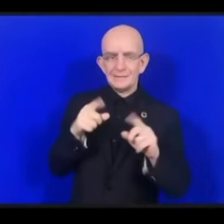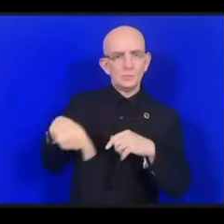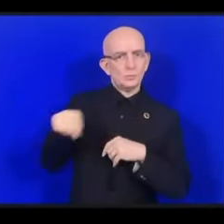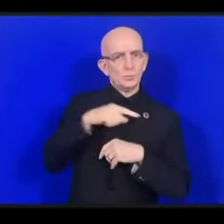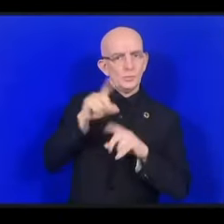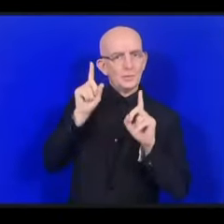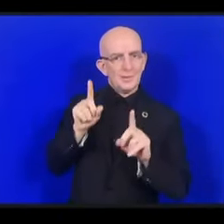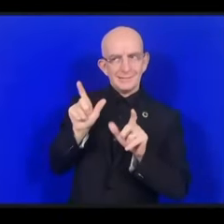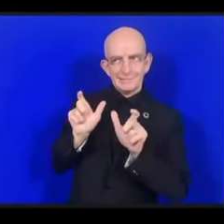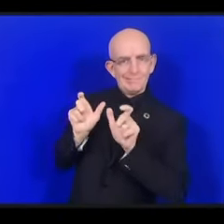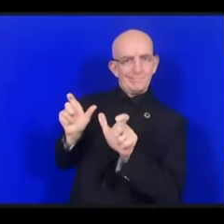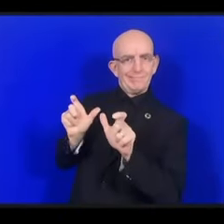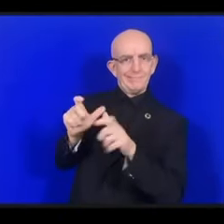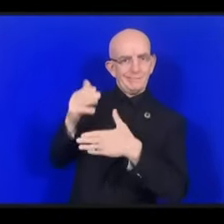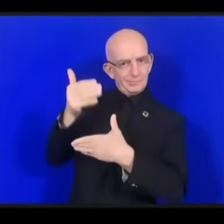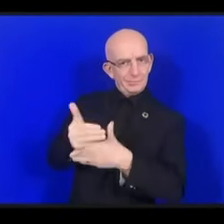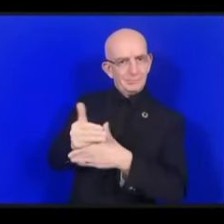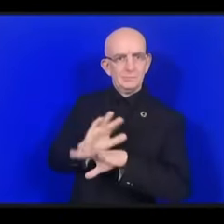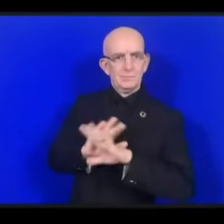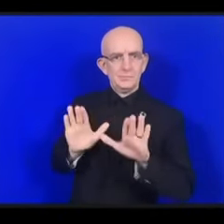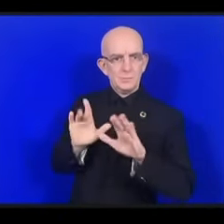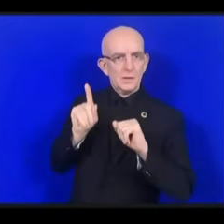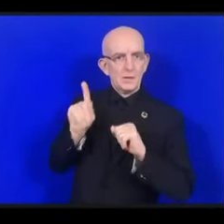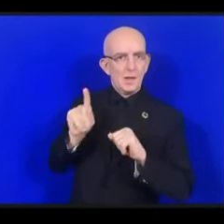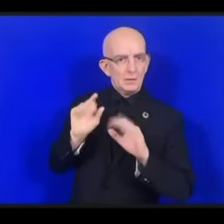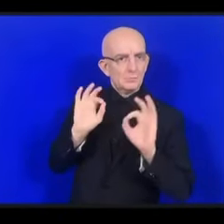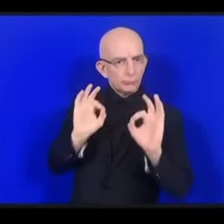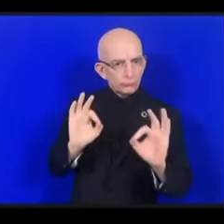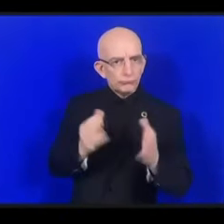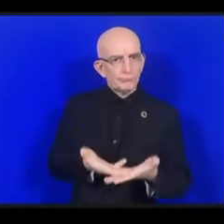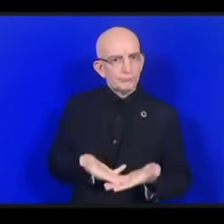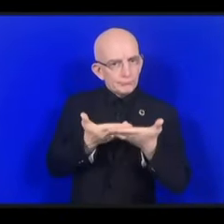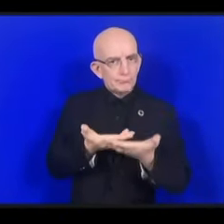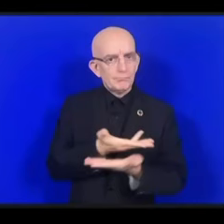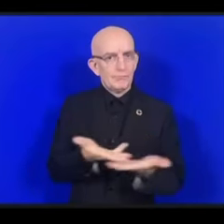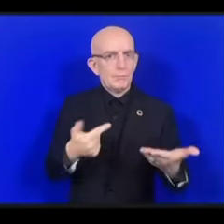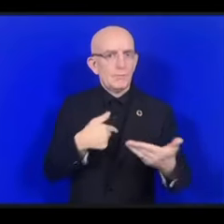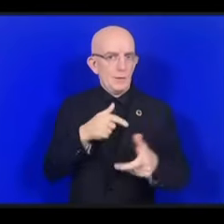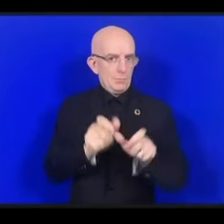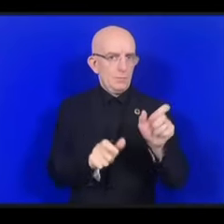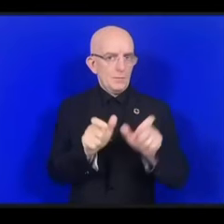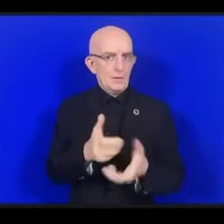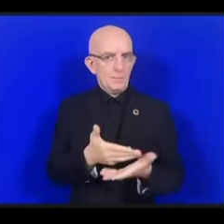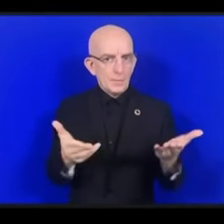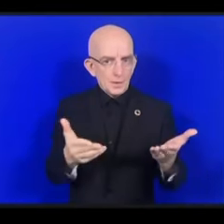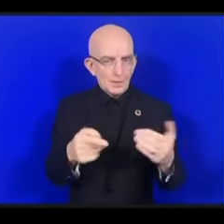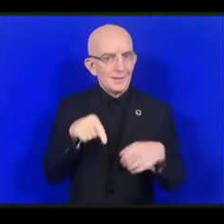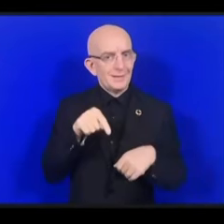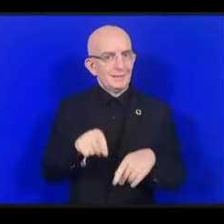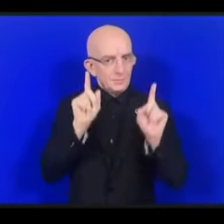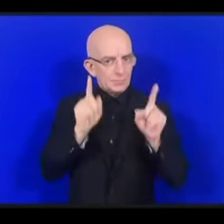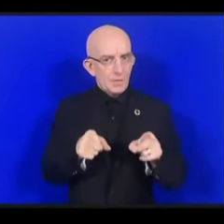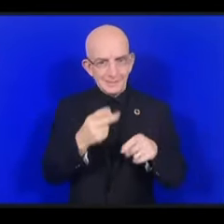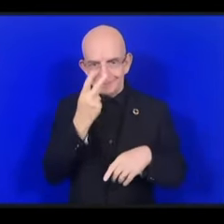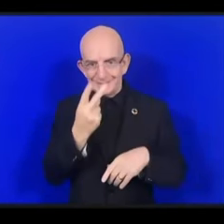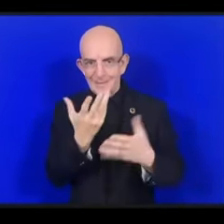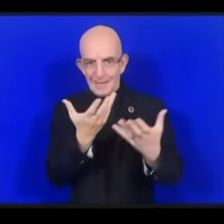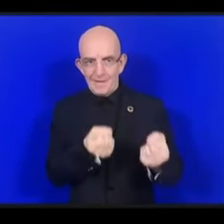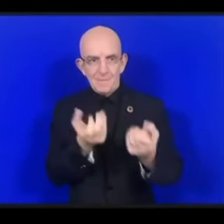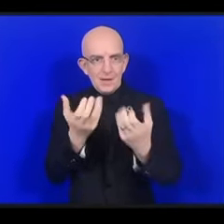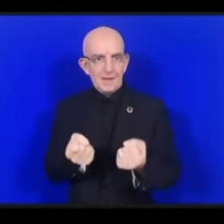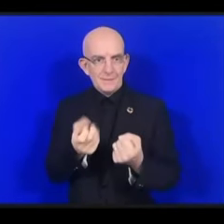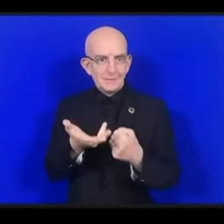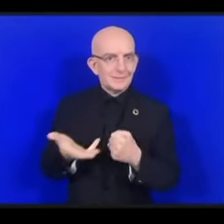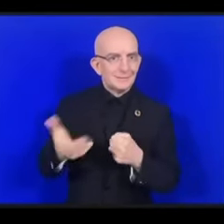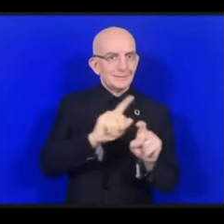in a number of fields, and it can be overcome by ensuring that we have transparency, accountability, and inclusivity in